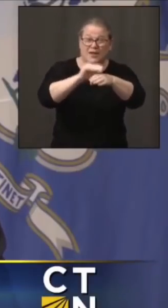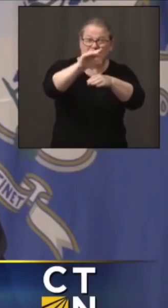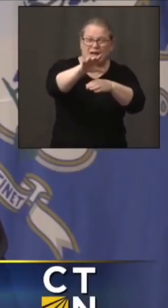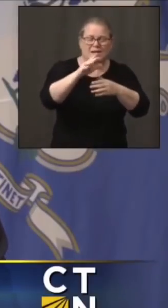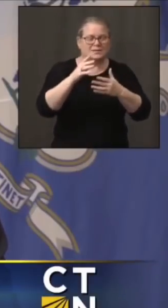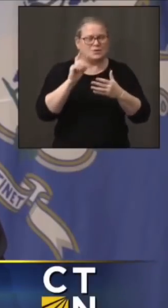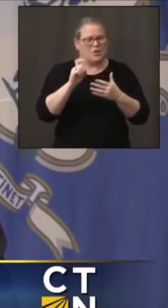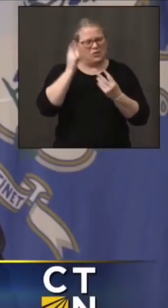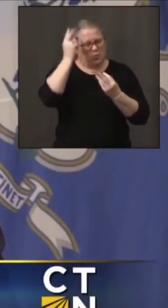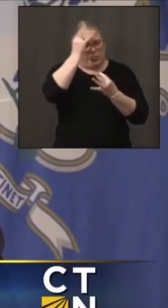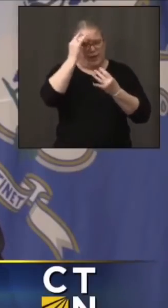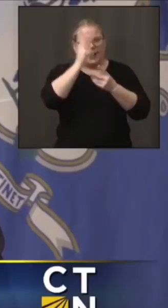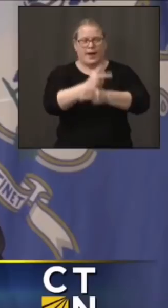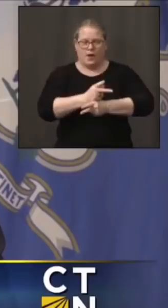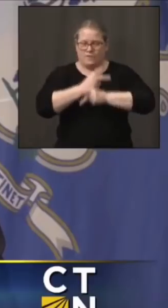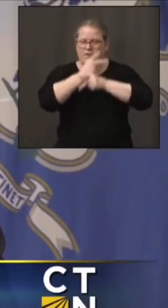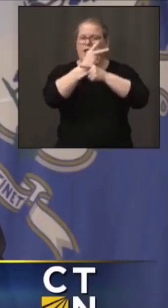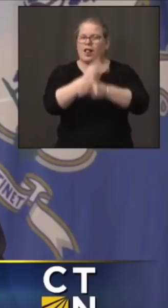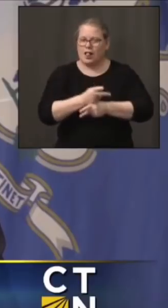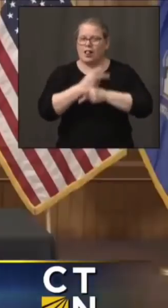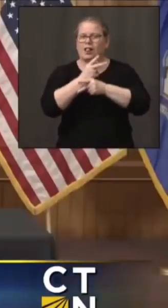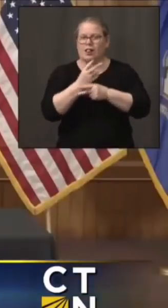very carefully as you look at this data.